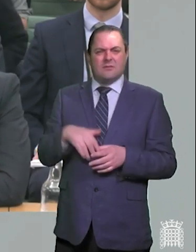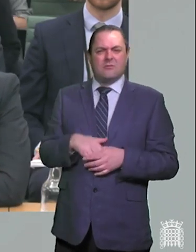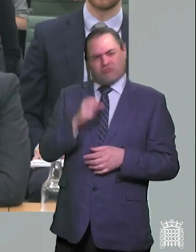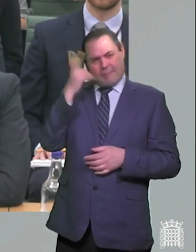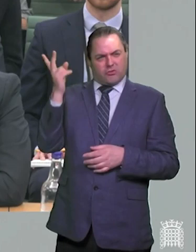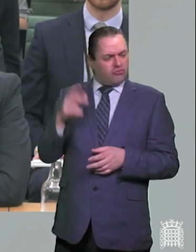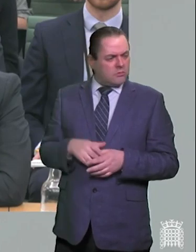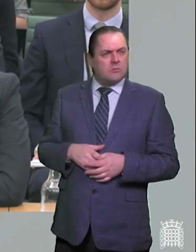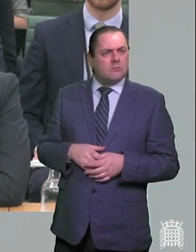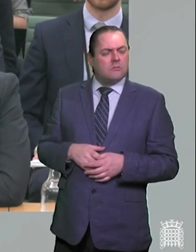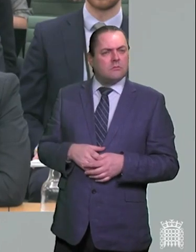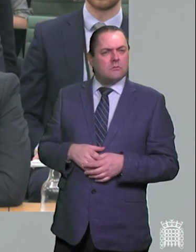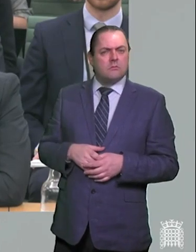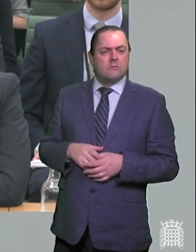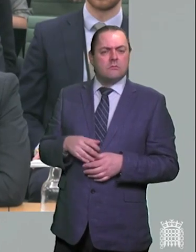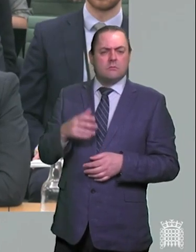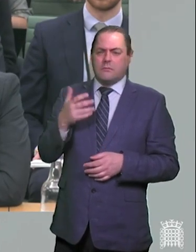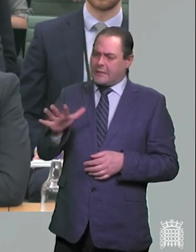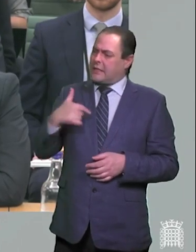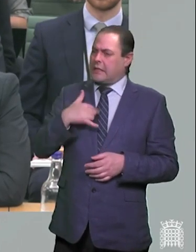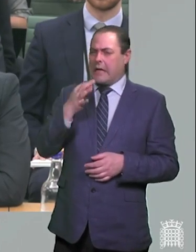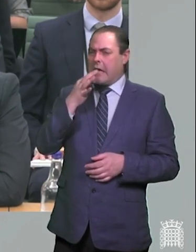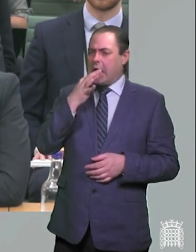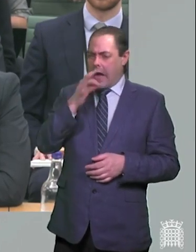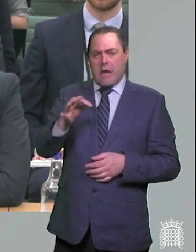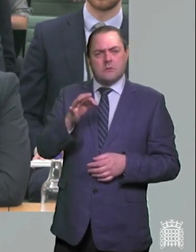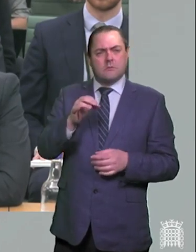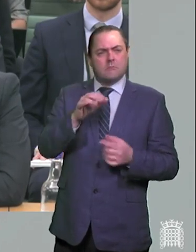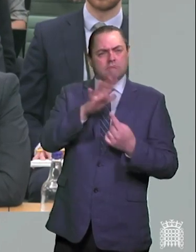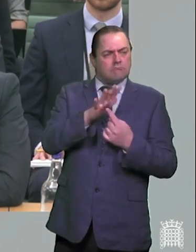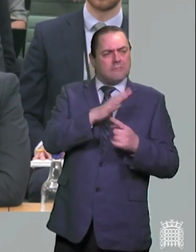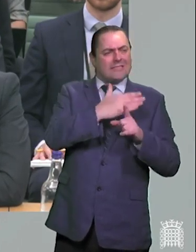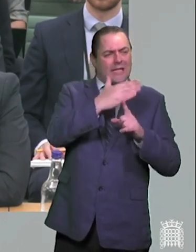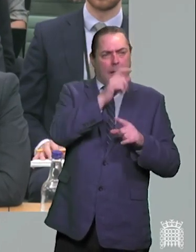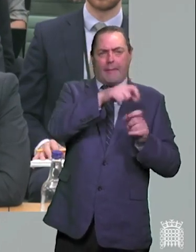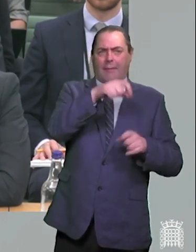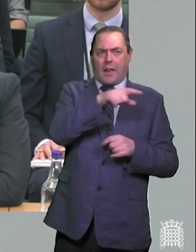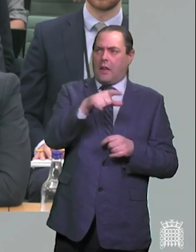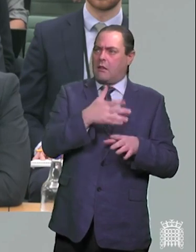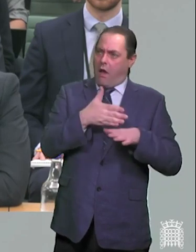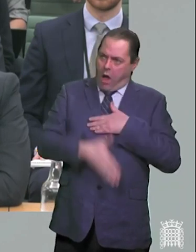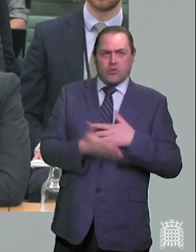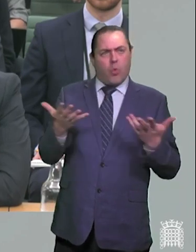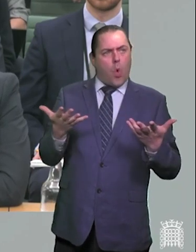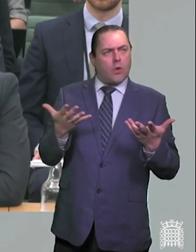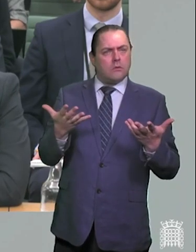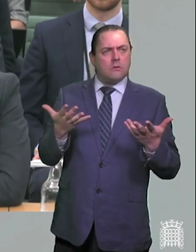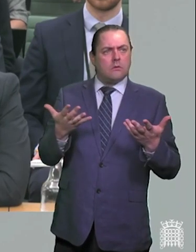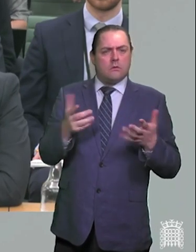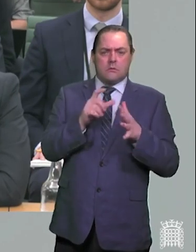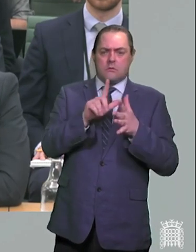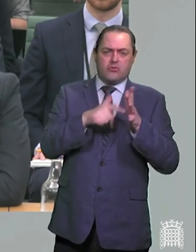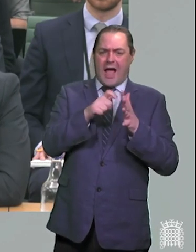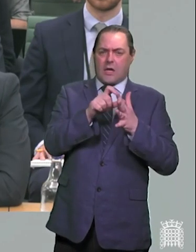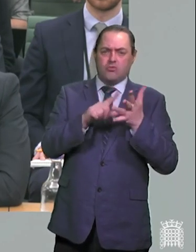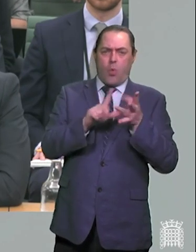complete nonsense. I asked the relevant people. They were senior people. They'd been working very hard. They gave Jack Doyle gave